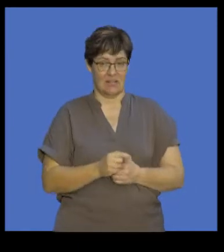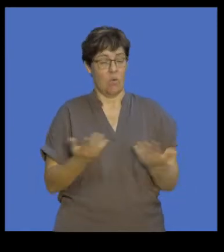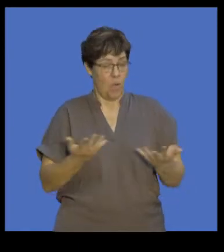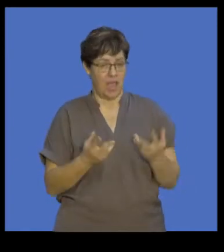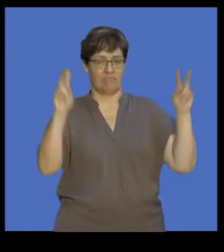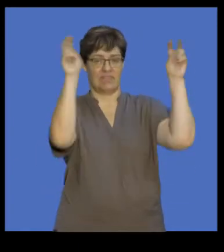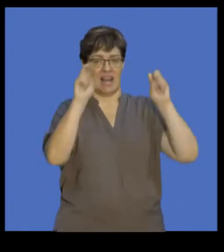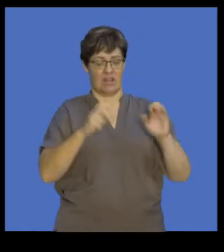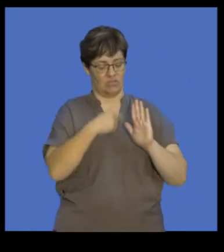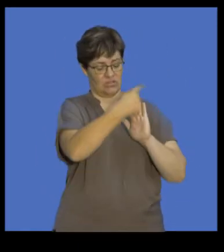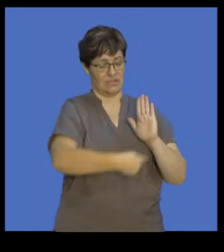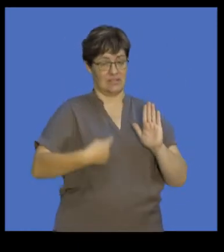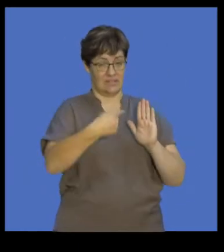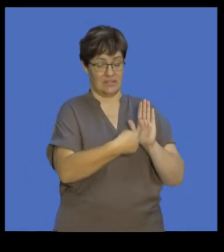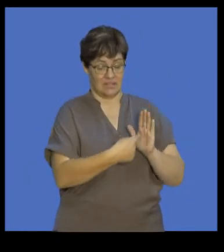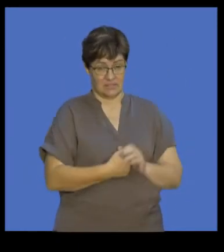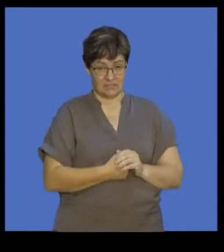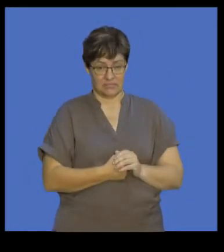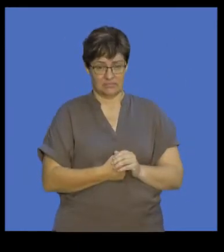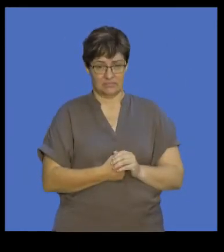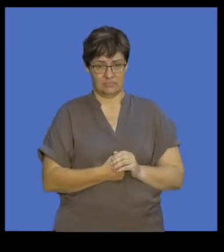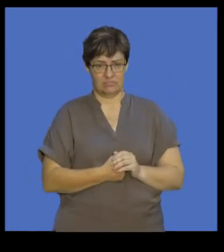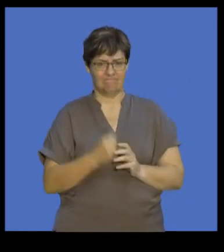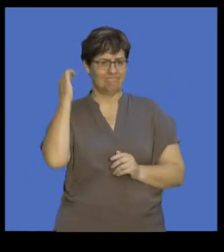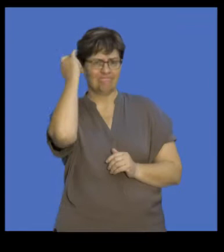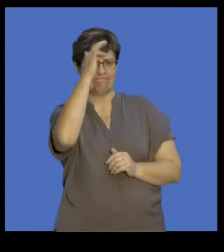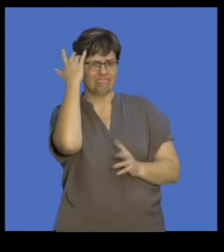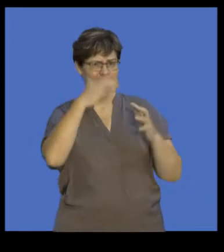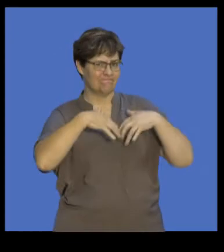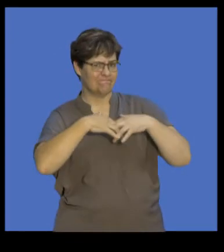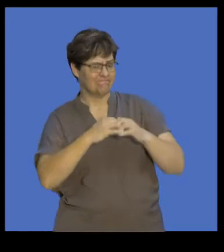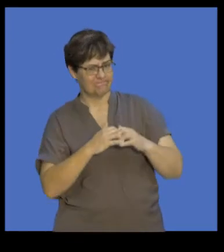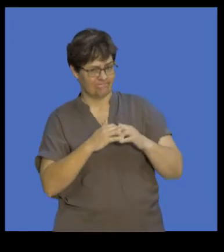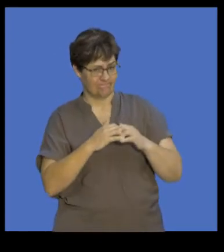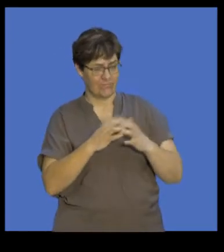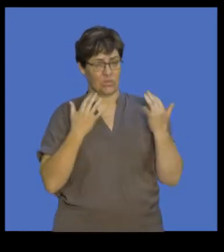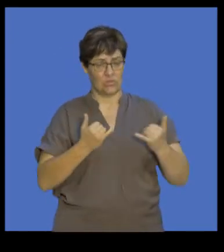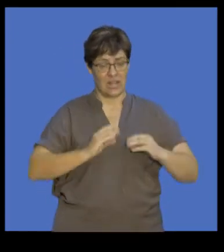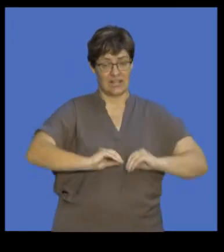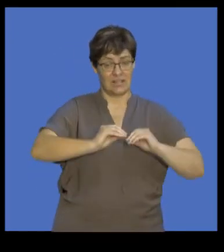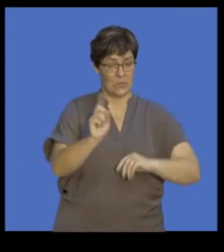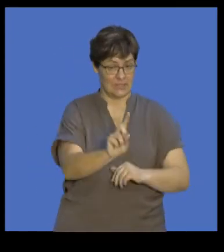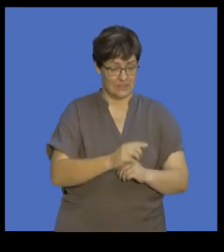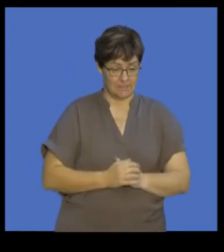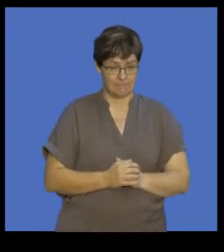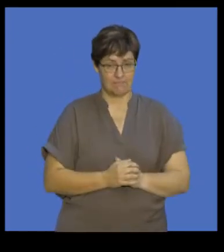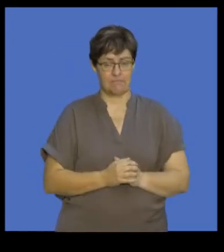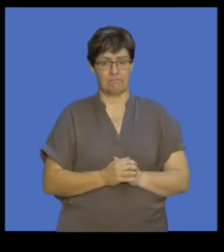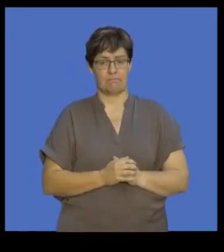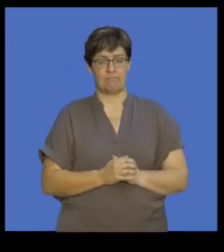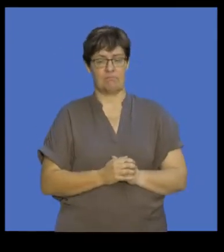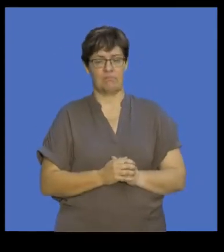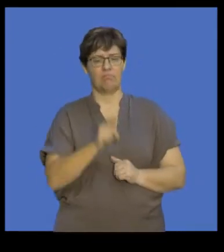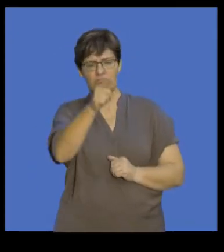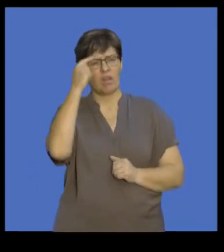electric circuits, right? Now, the thinking that is going to guide our session for today are the following.